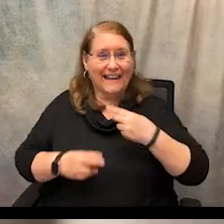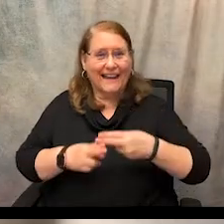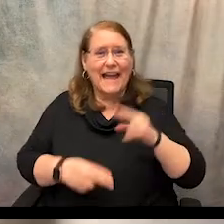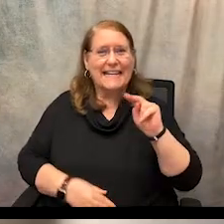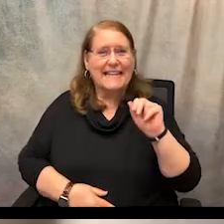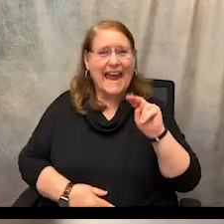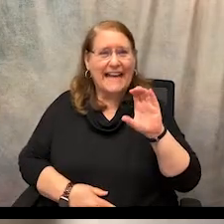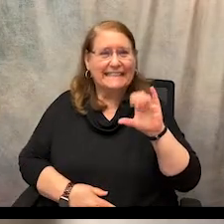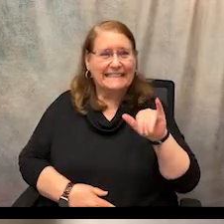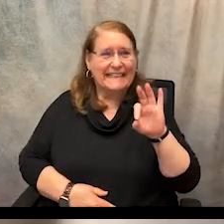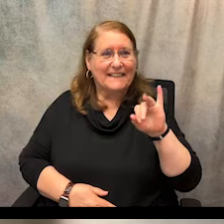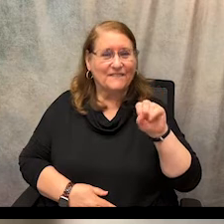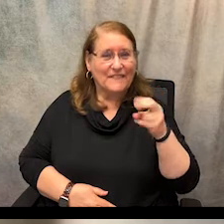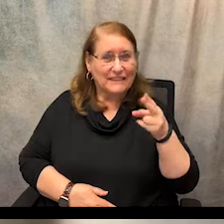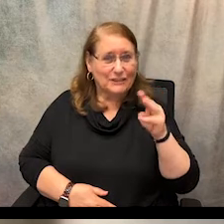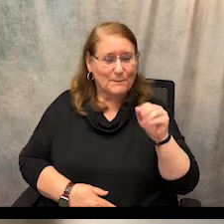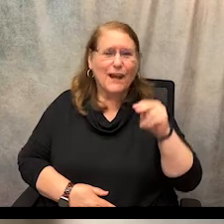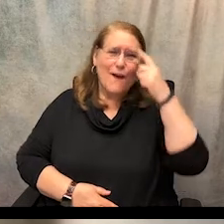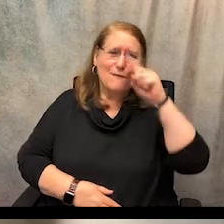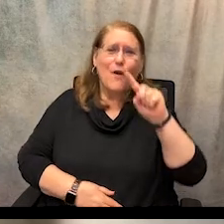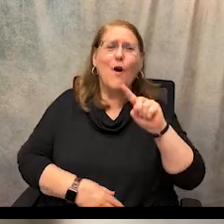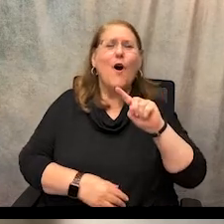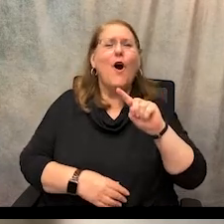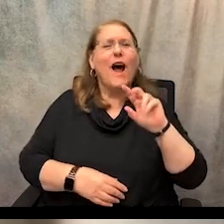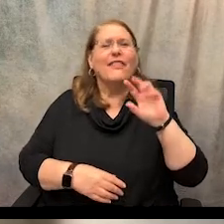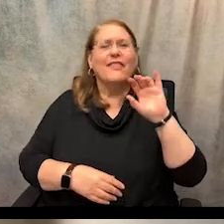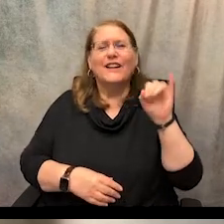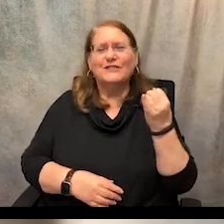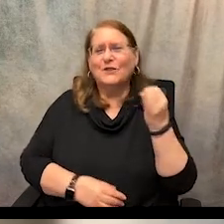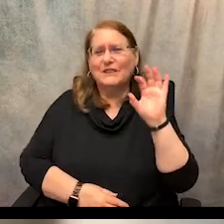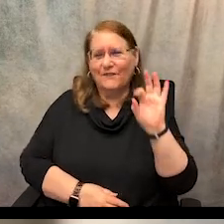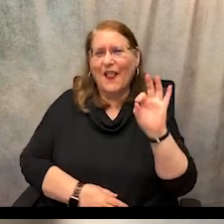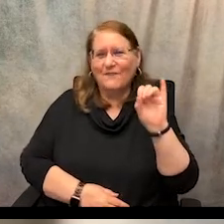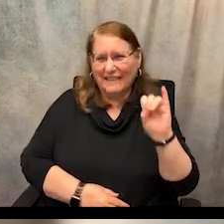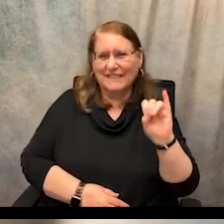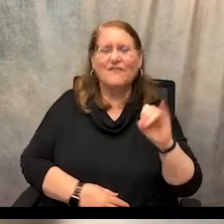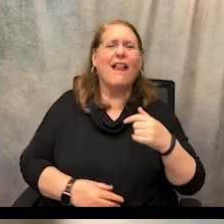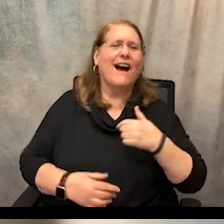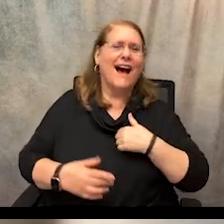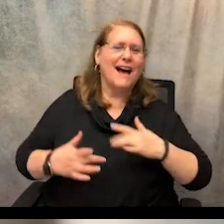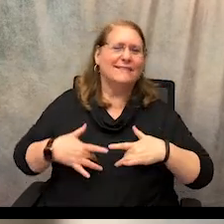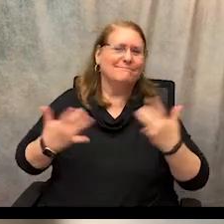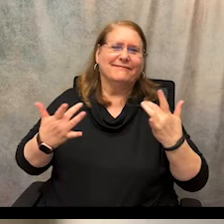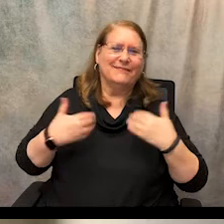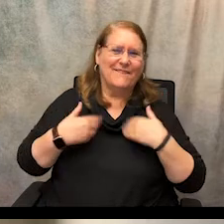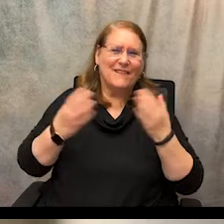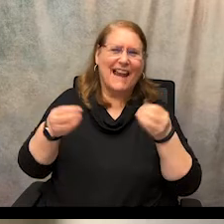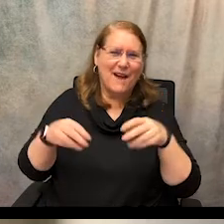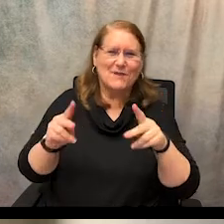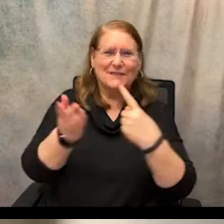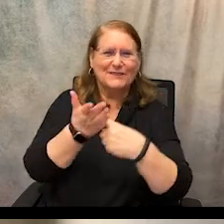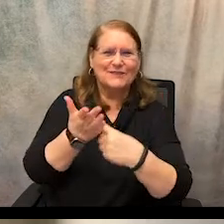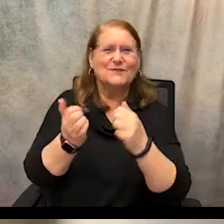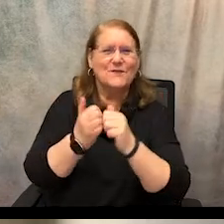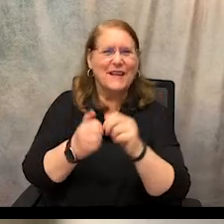Hi, I'm Nancy Fishman, and on behalf of the San Francisco Jewish Film Festival, I'm really thrilled to have an opportunity to speak with